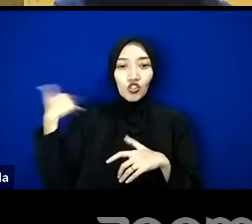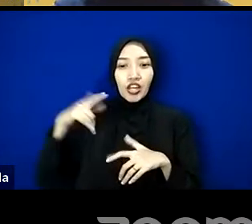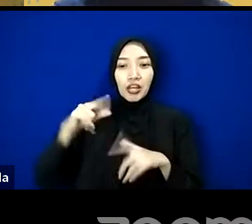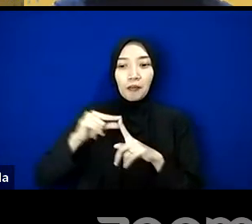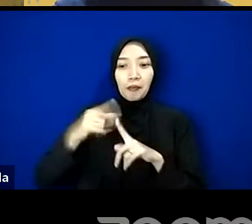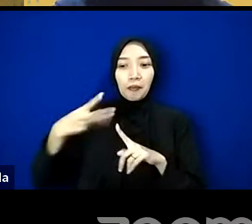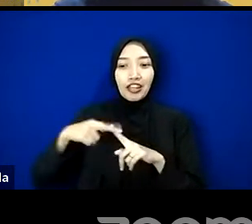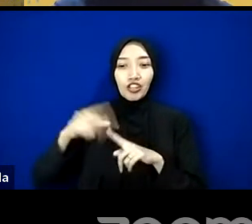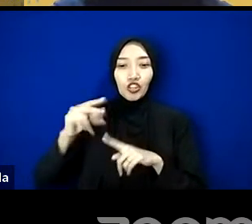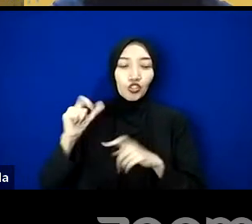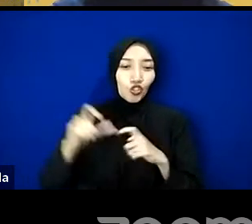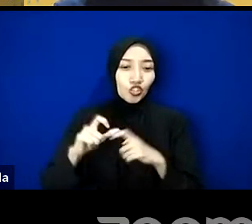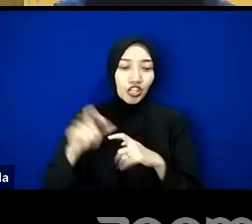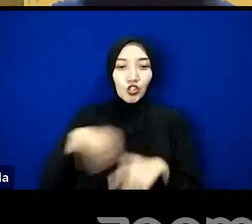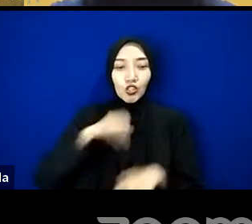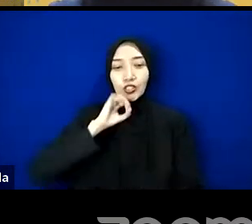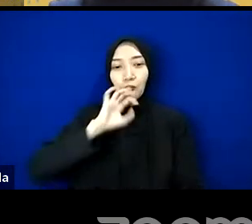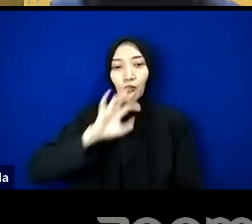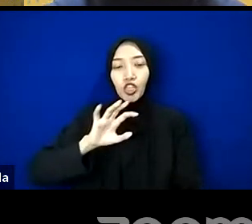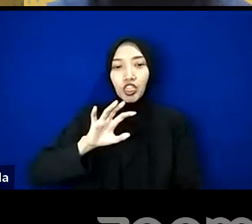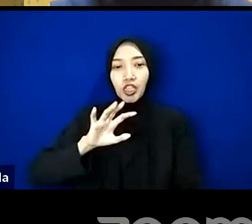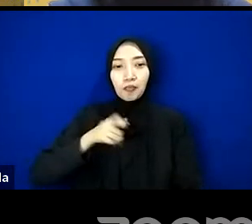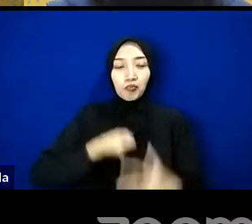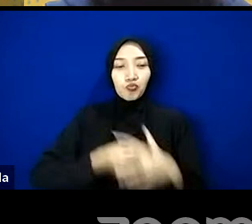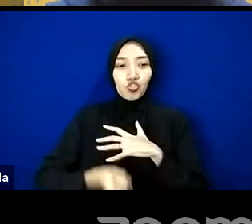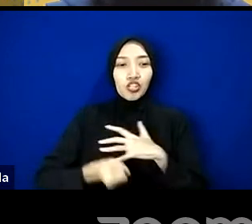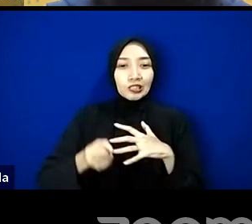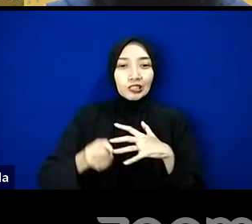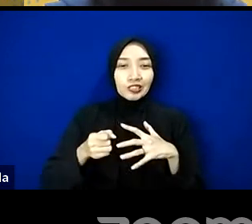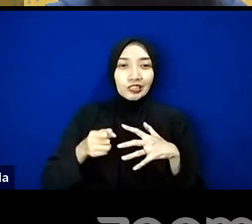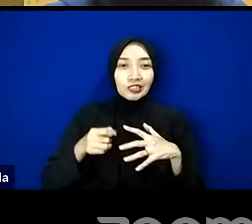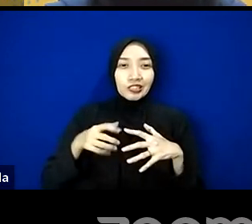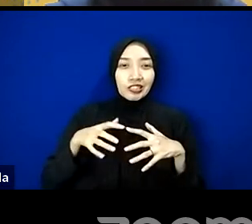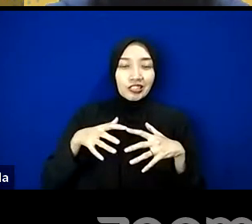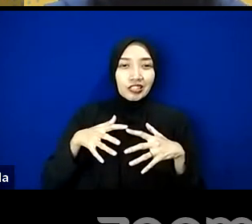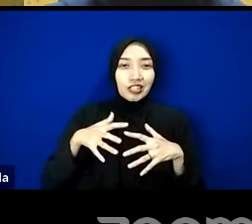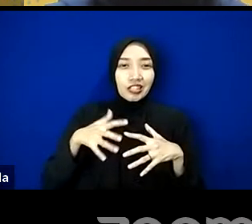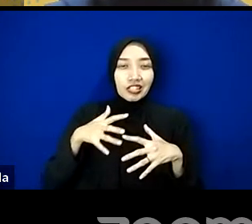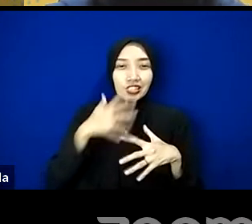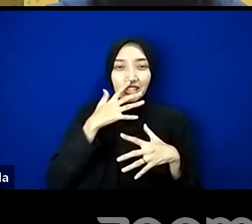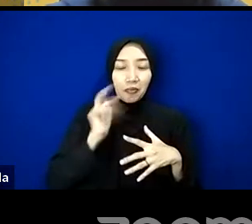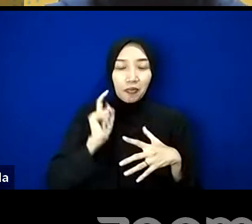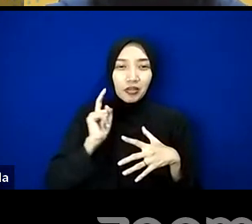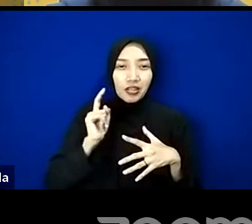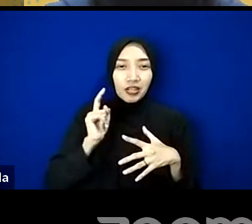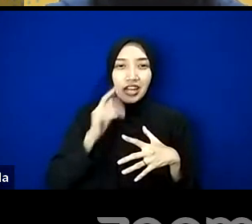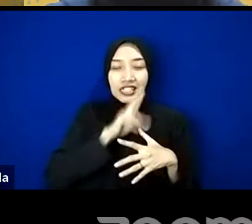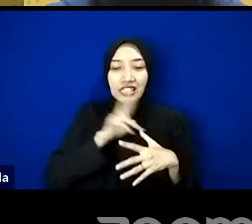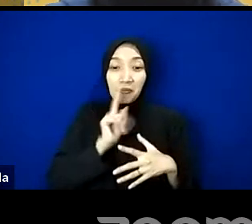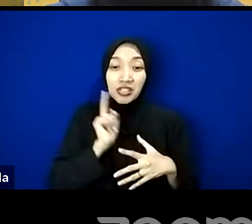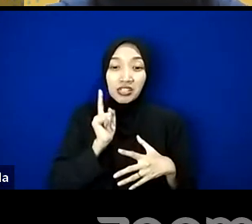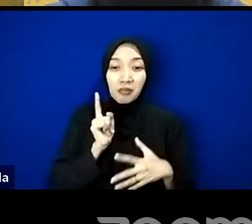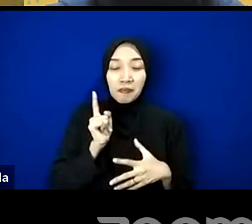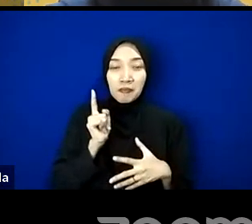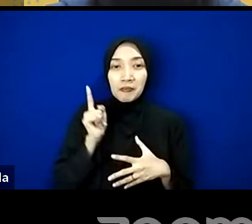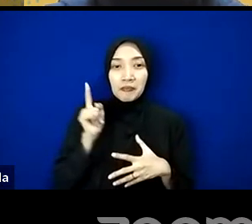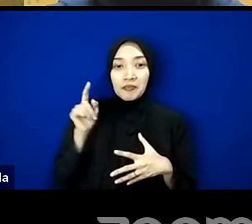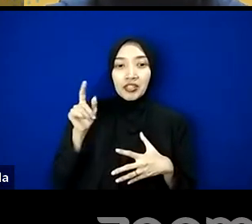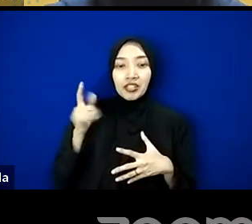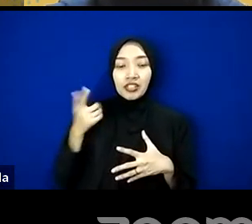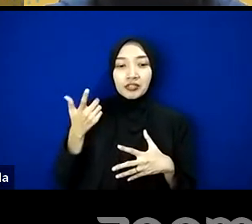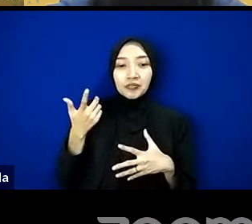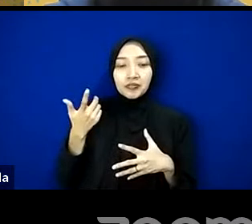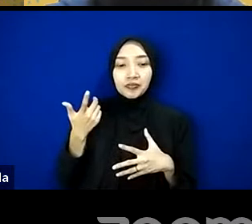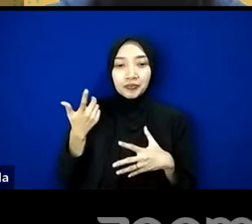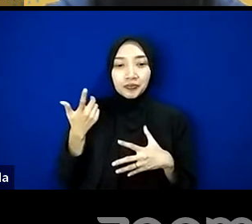some criminals, some gangster, and some preman, they are considered as the threat of the development.